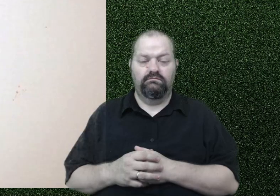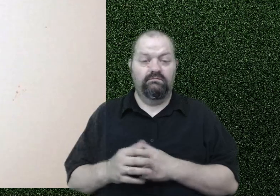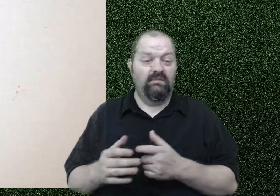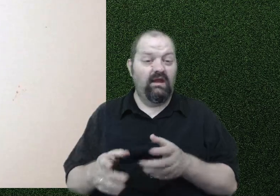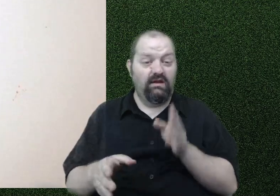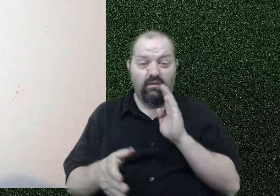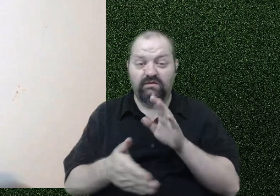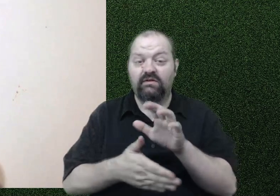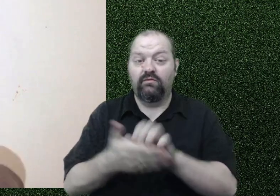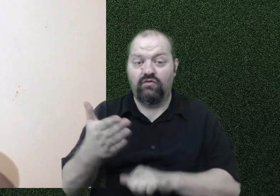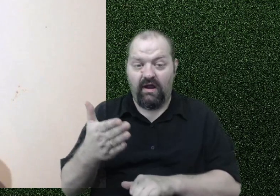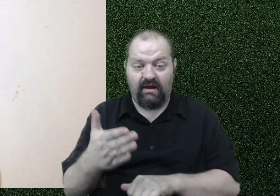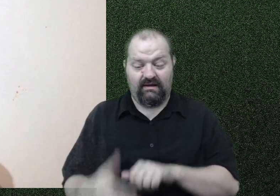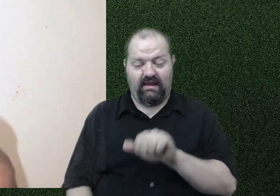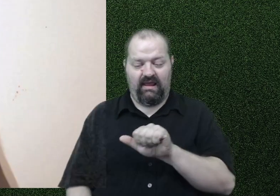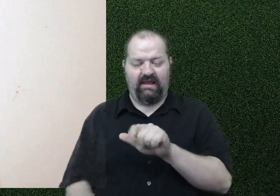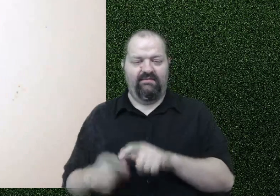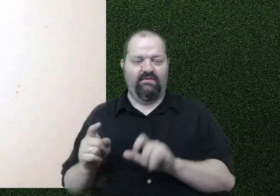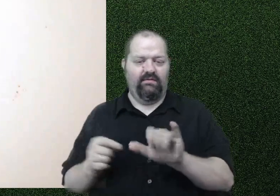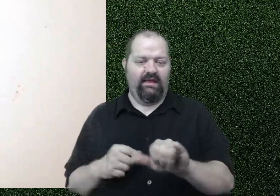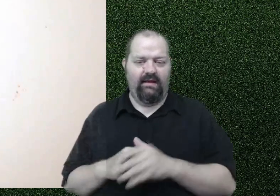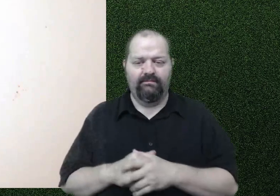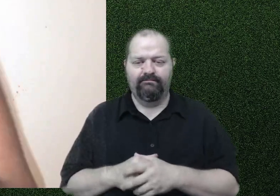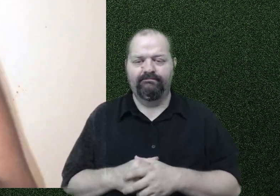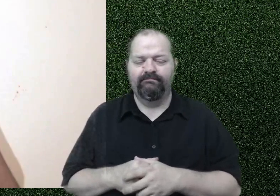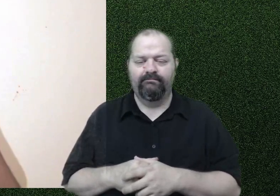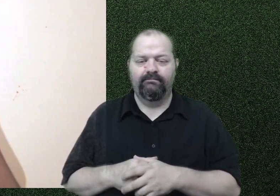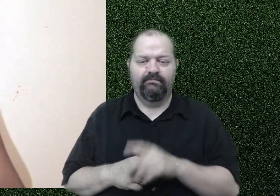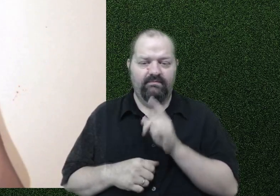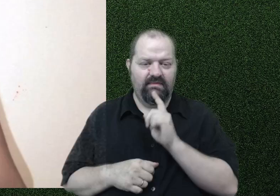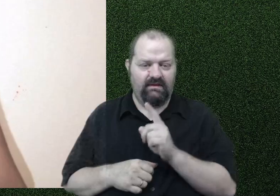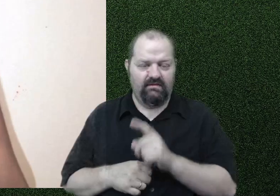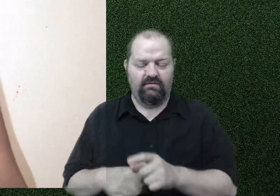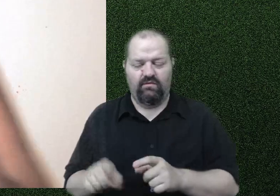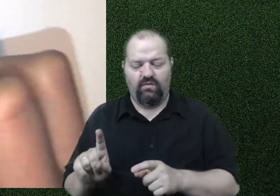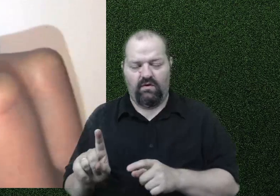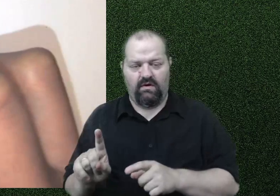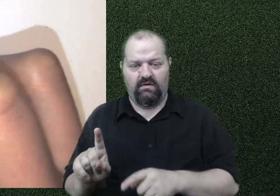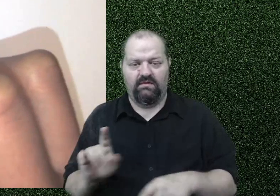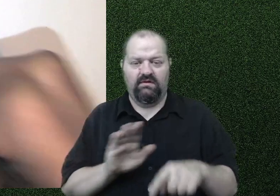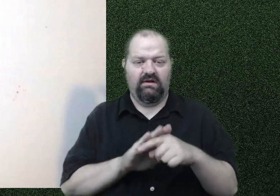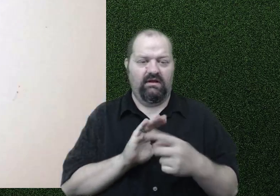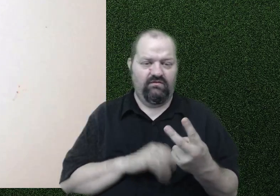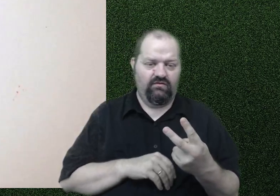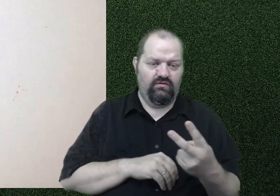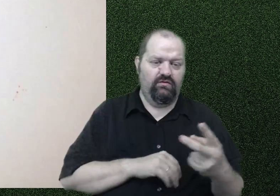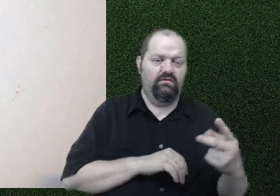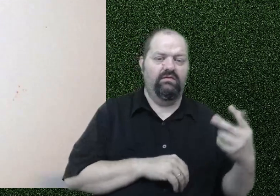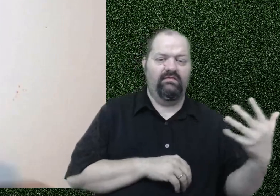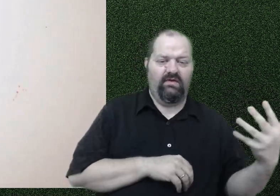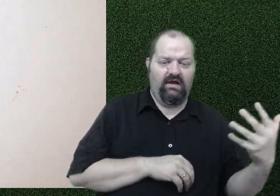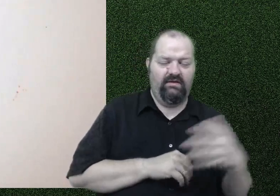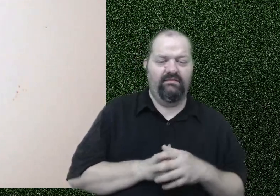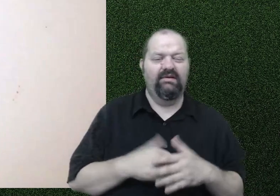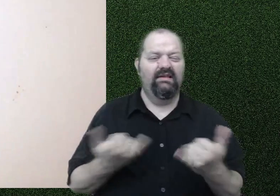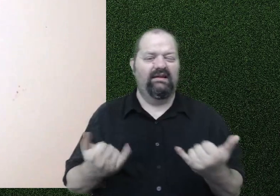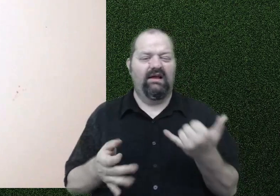the coordinates of A, which are still 1 and -2 and 5, and